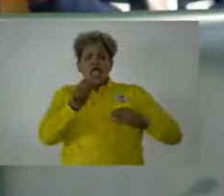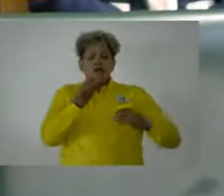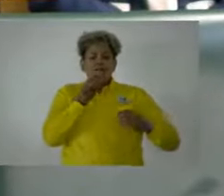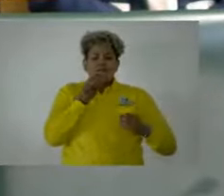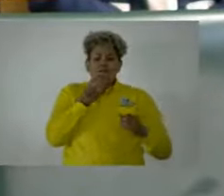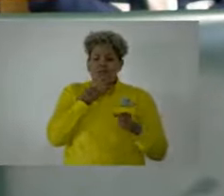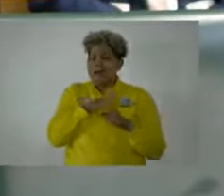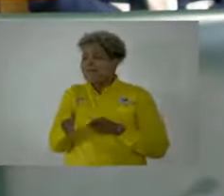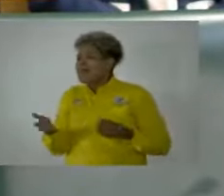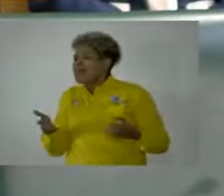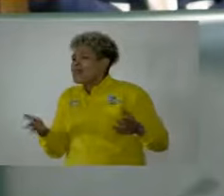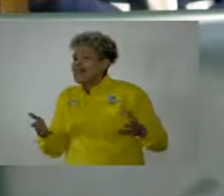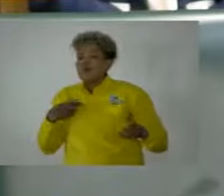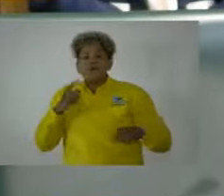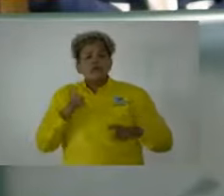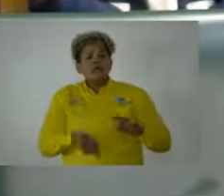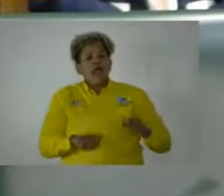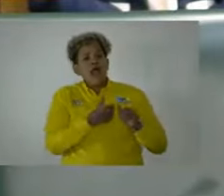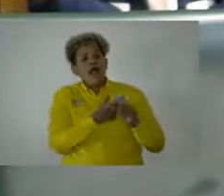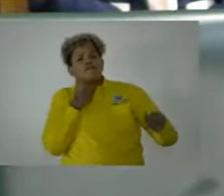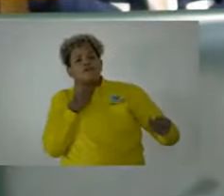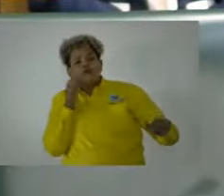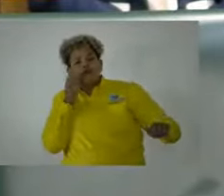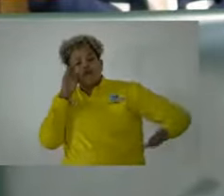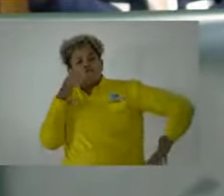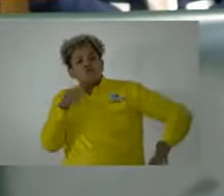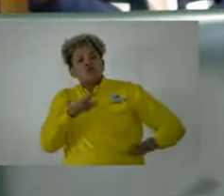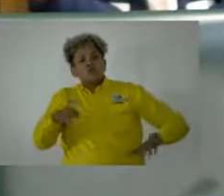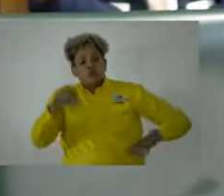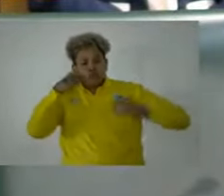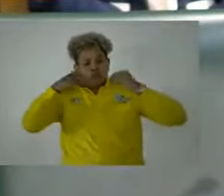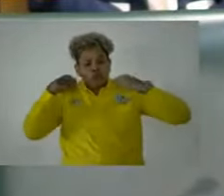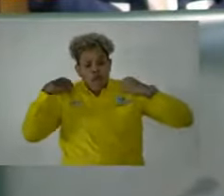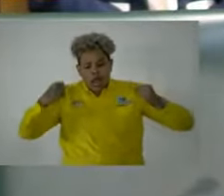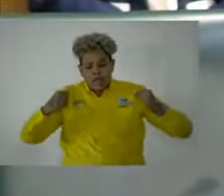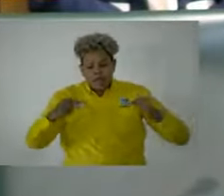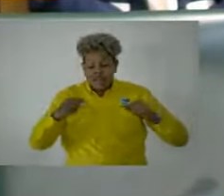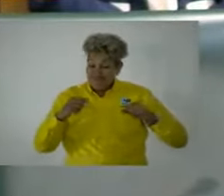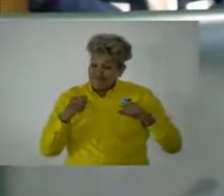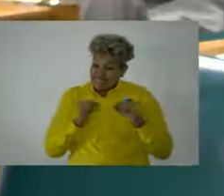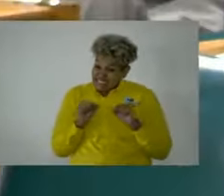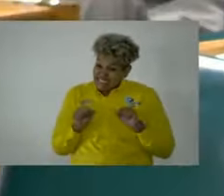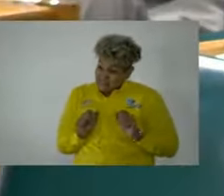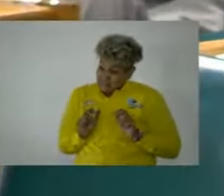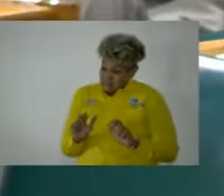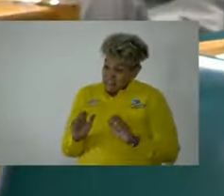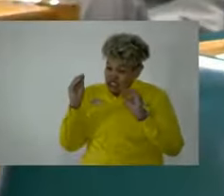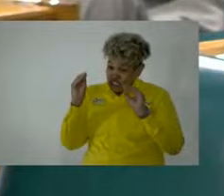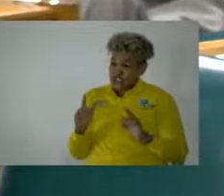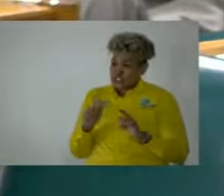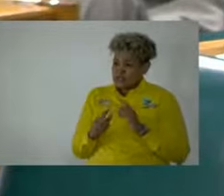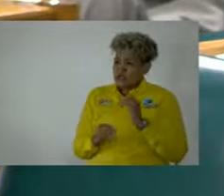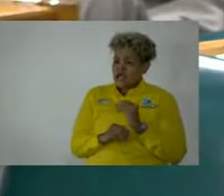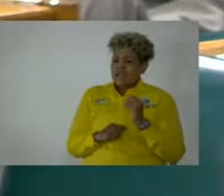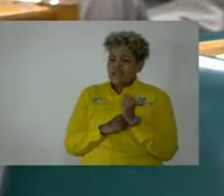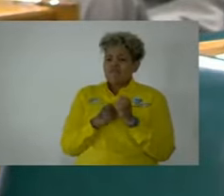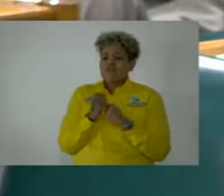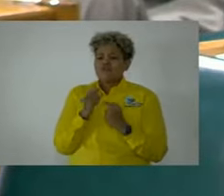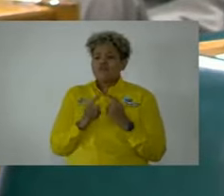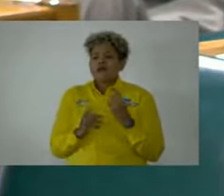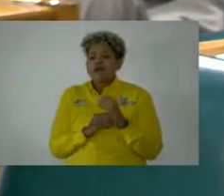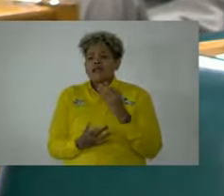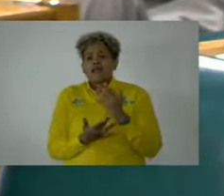cannot avoid dealing with children's nutrition. The system must invest in teachers, as well as infrastructure and